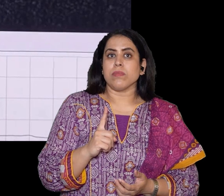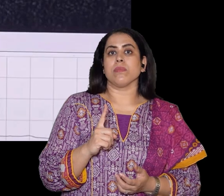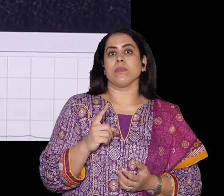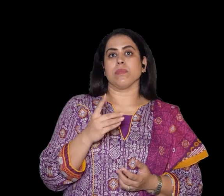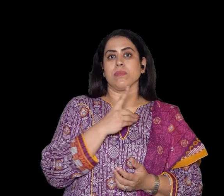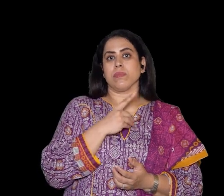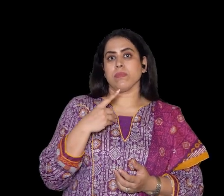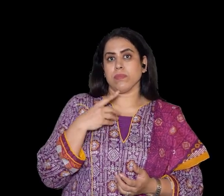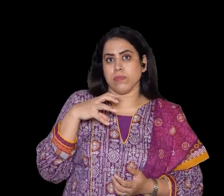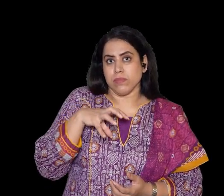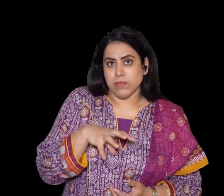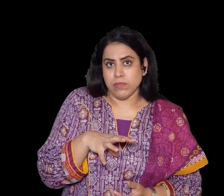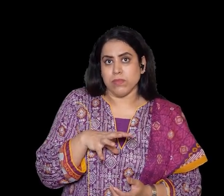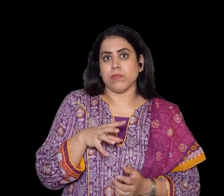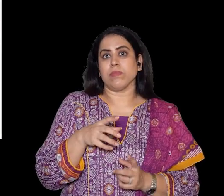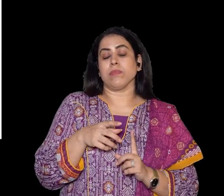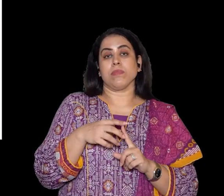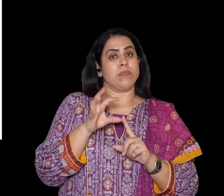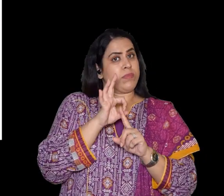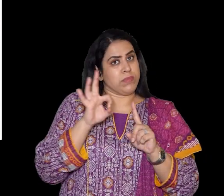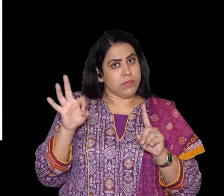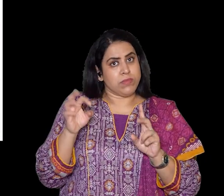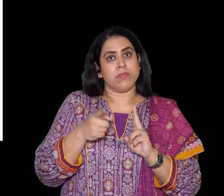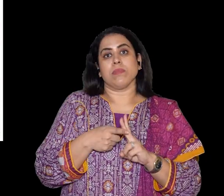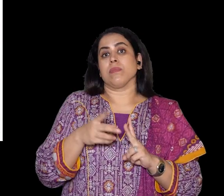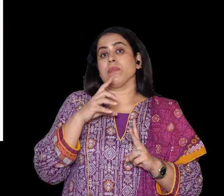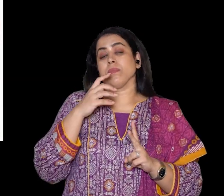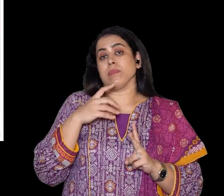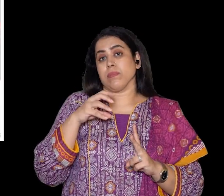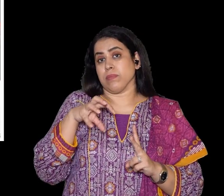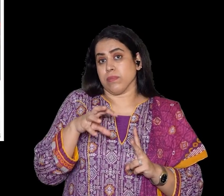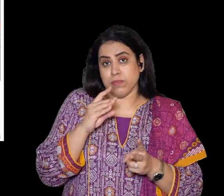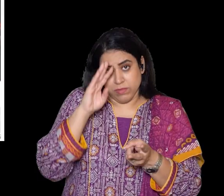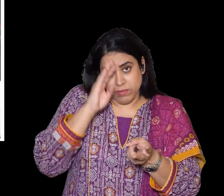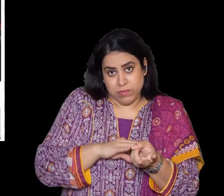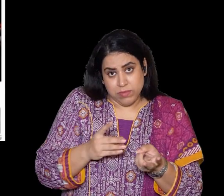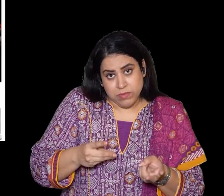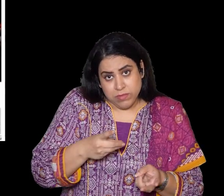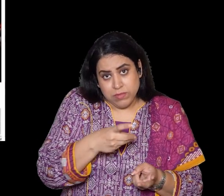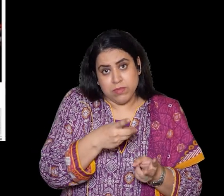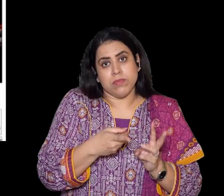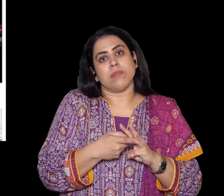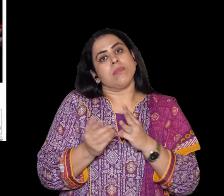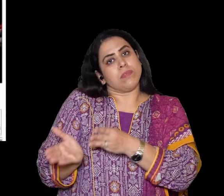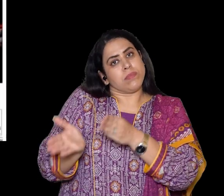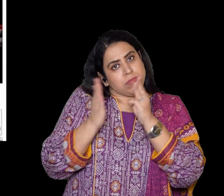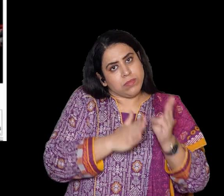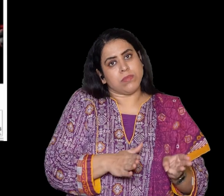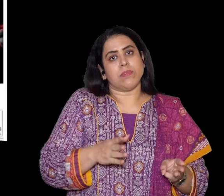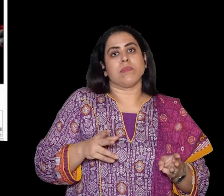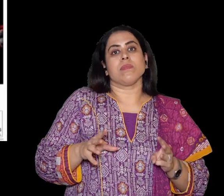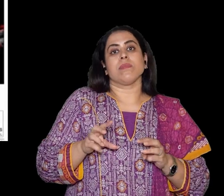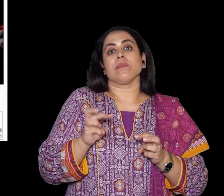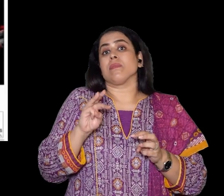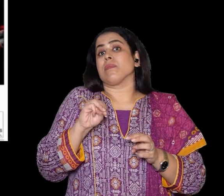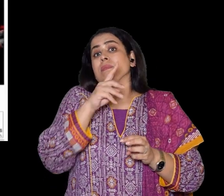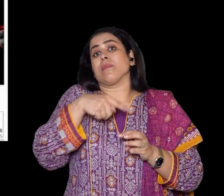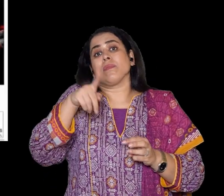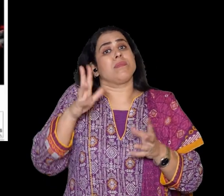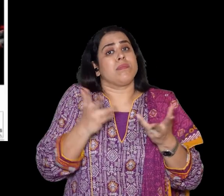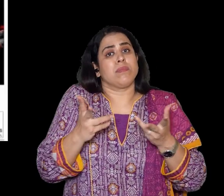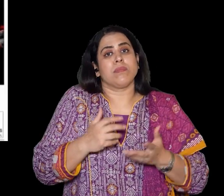Once we have done the clinical assessment, once we have done the diagnostics, then comes the management. Now, the management of